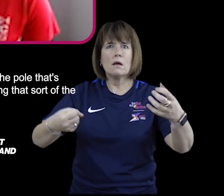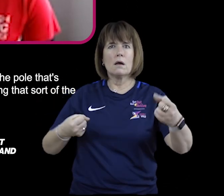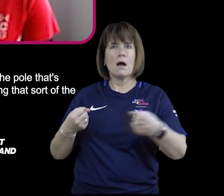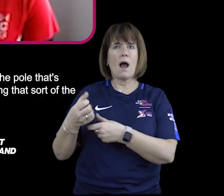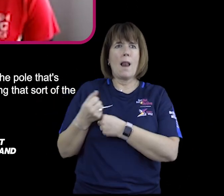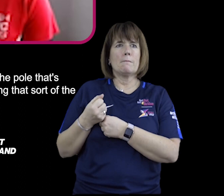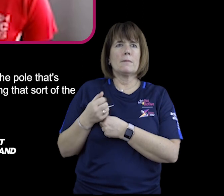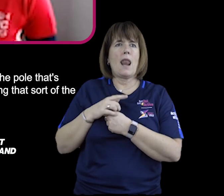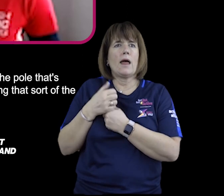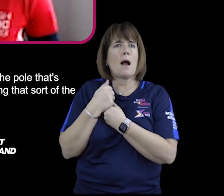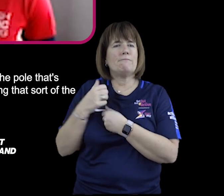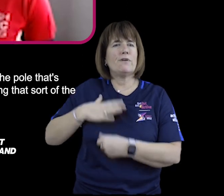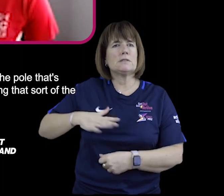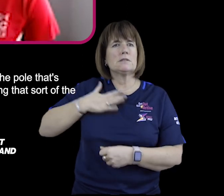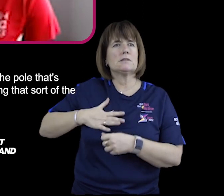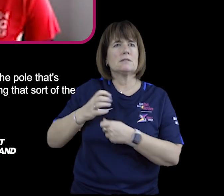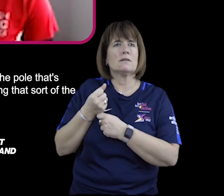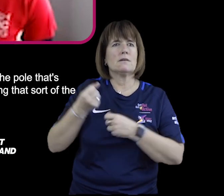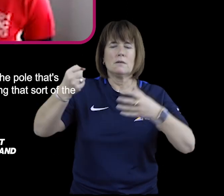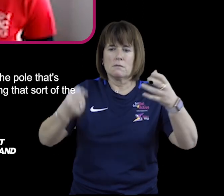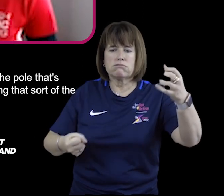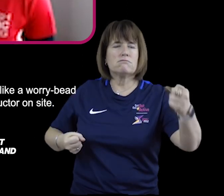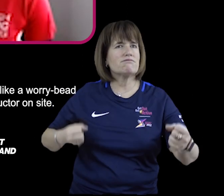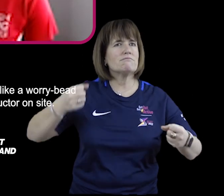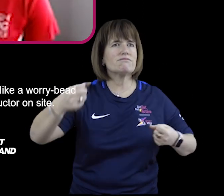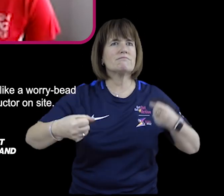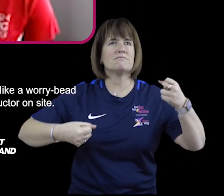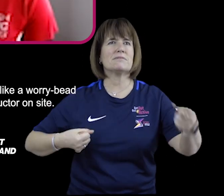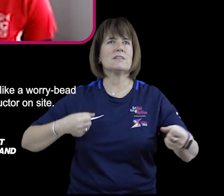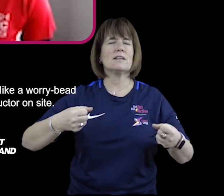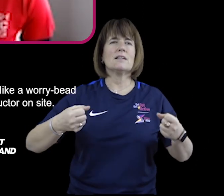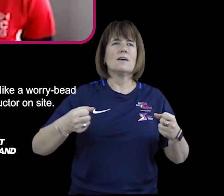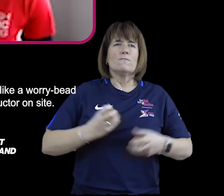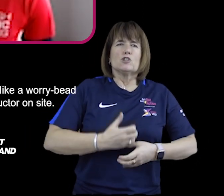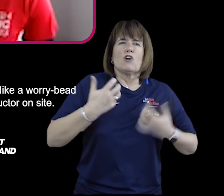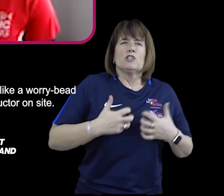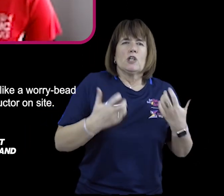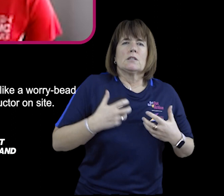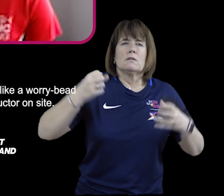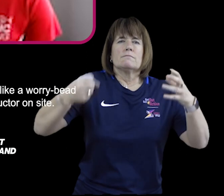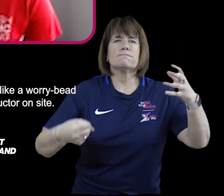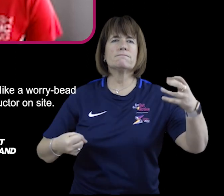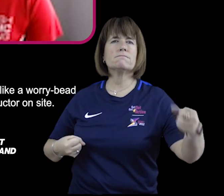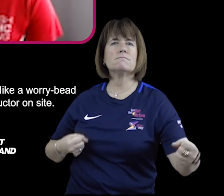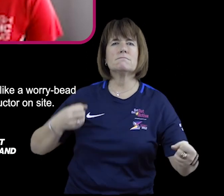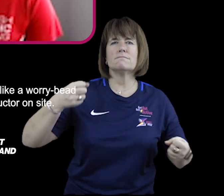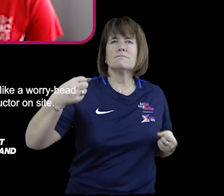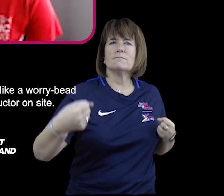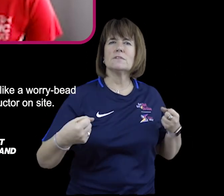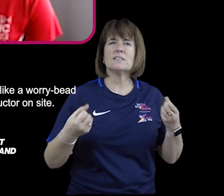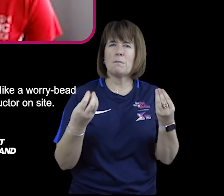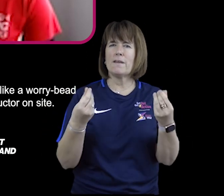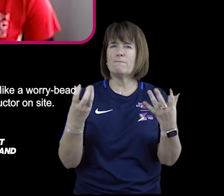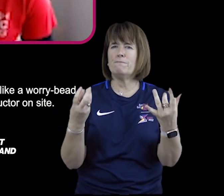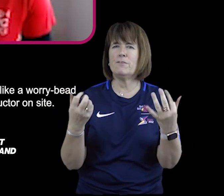pole very soothing, that sort of the rhythm of pushing into the ground, getting rid of any frustration, and the feeling on the strap and using